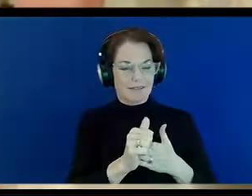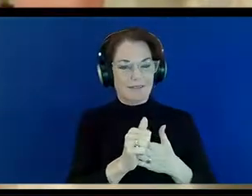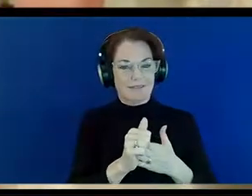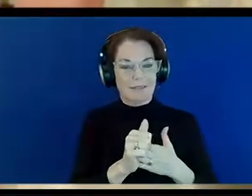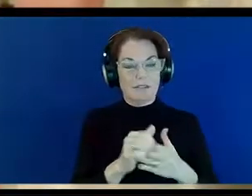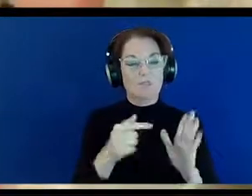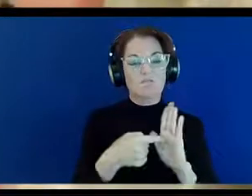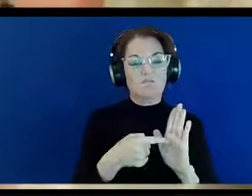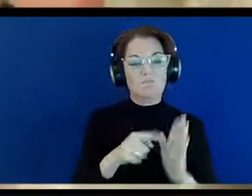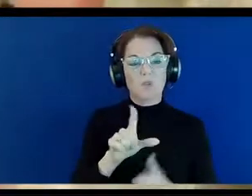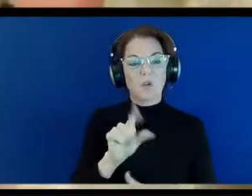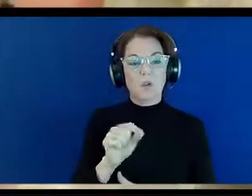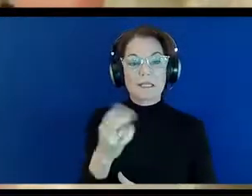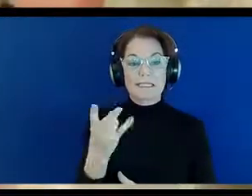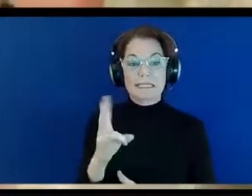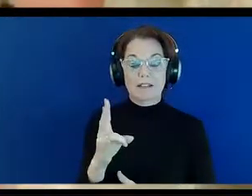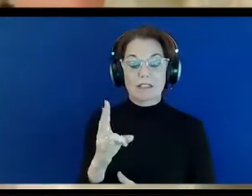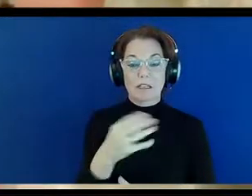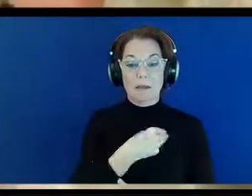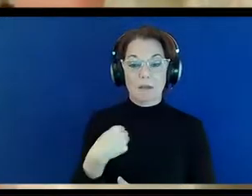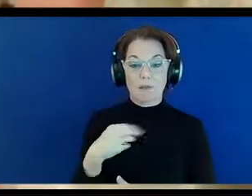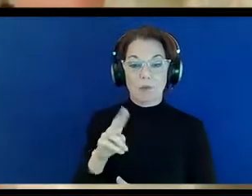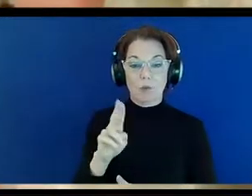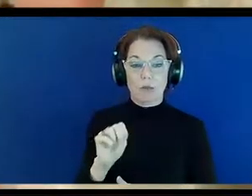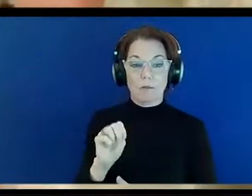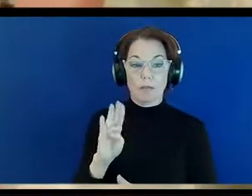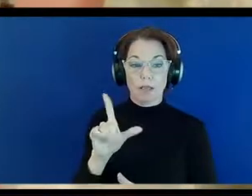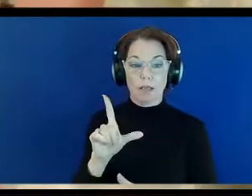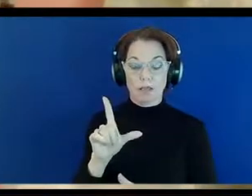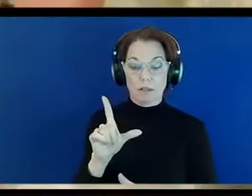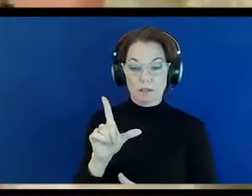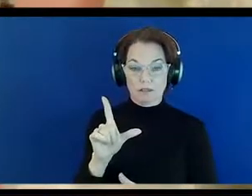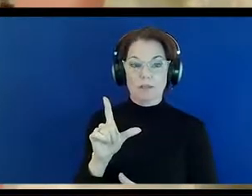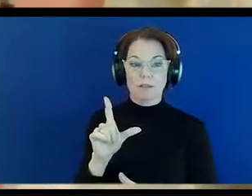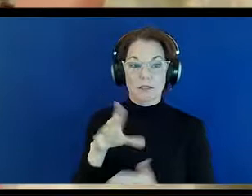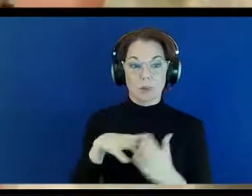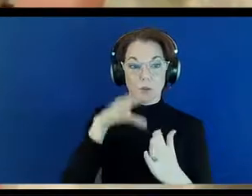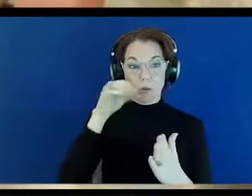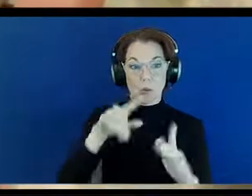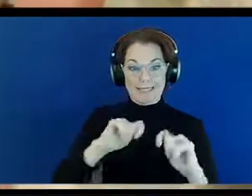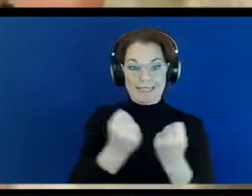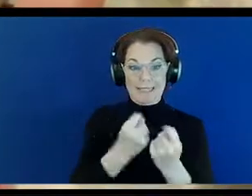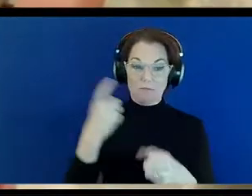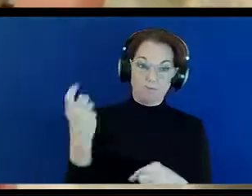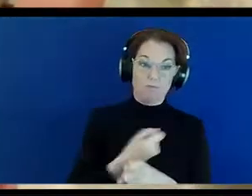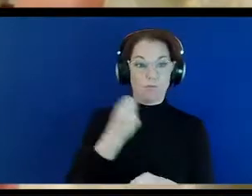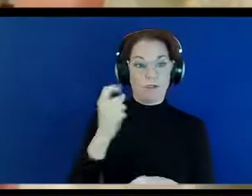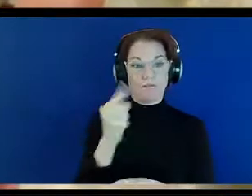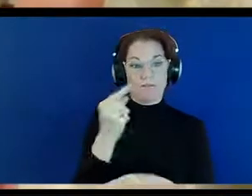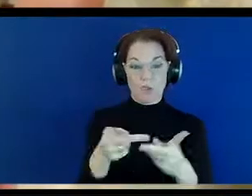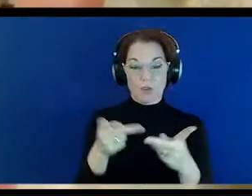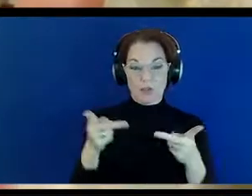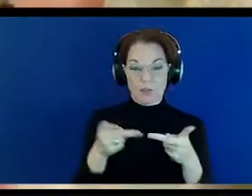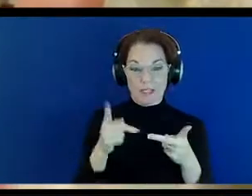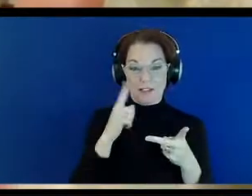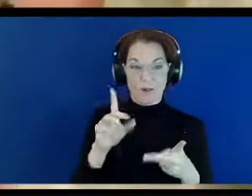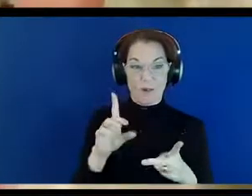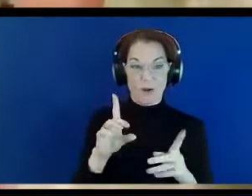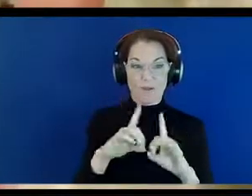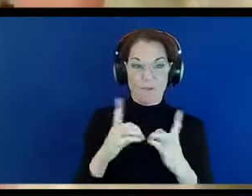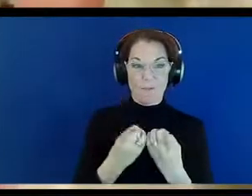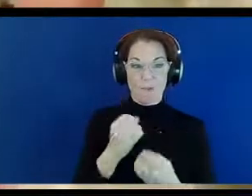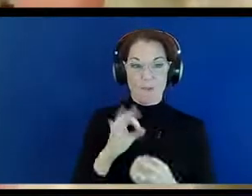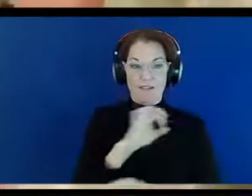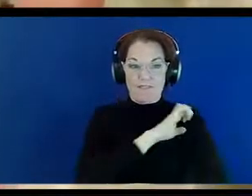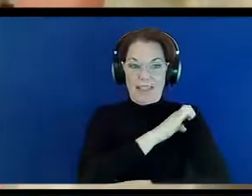in 2017, members of UNLV's student engineering team won first place in the Department of Energy